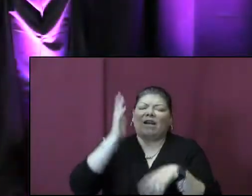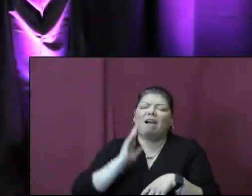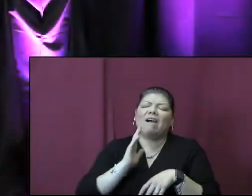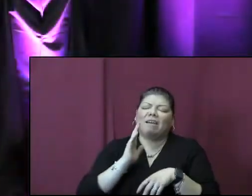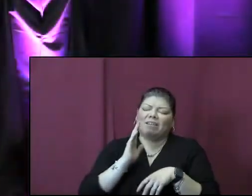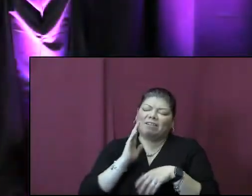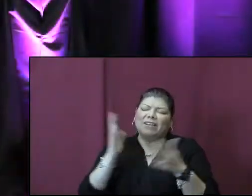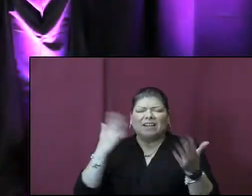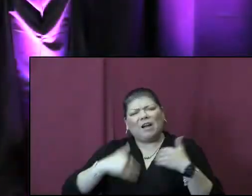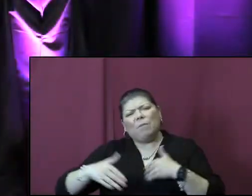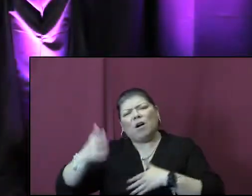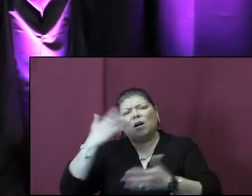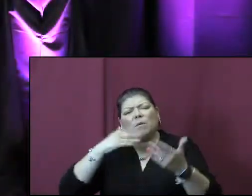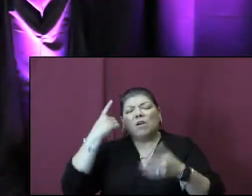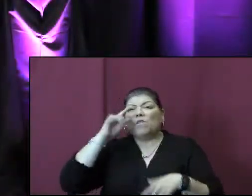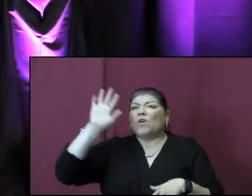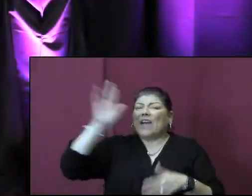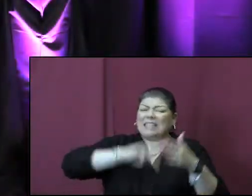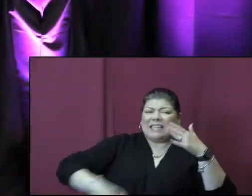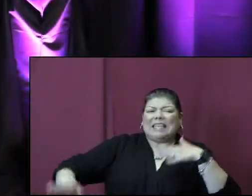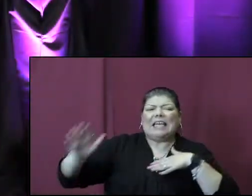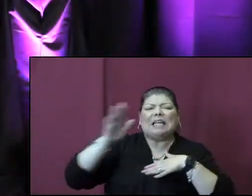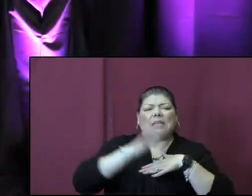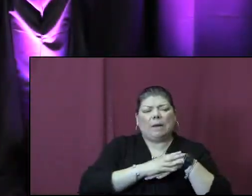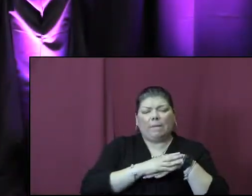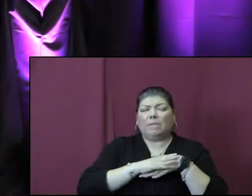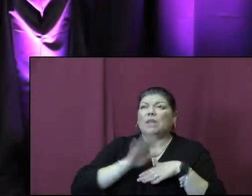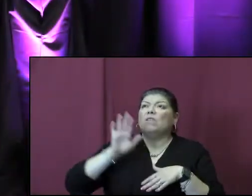Hallelujah, God. Come on, for thine is the kingdom.